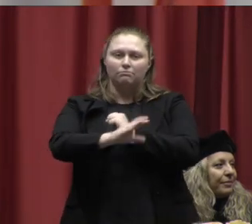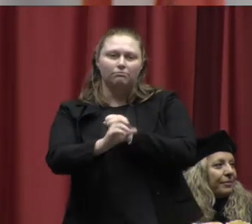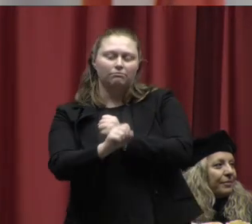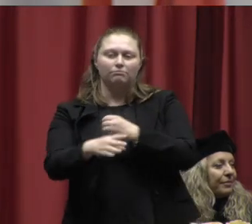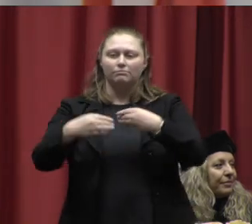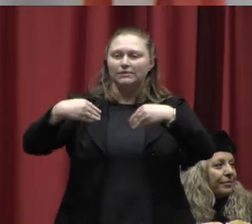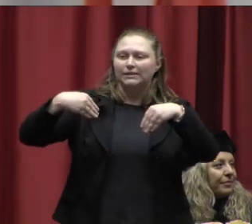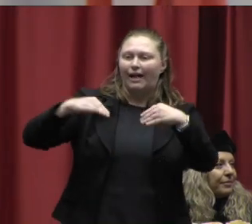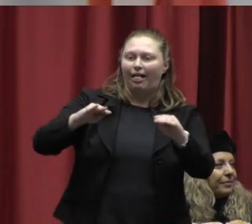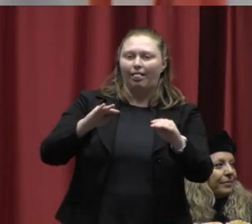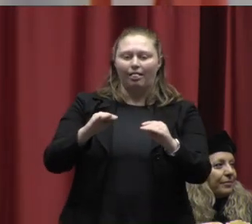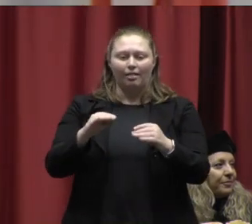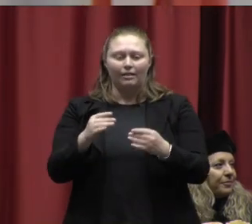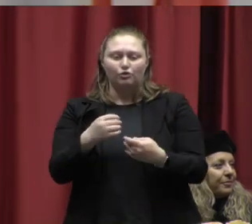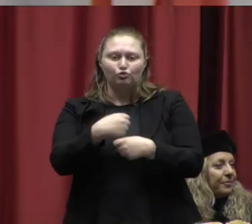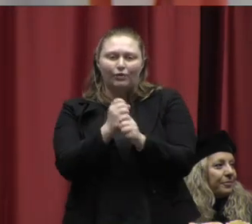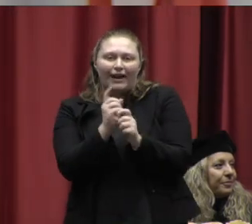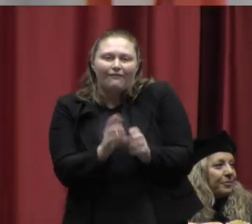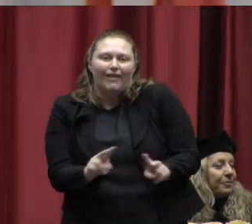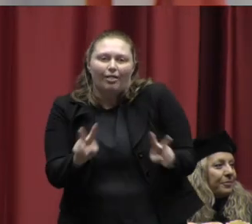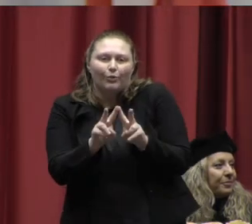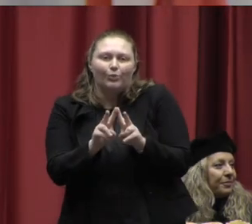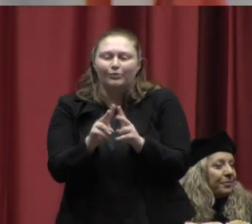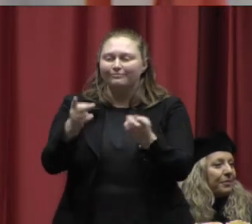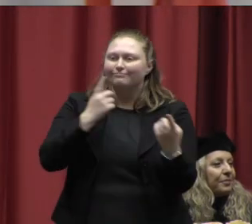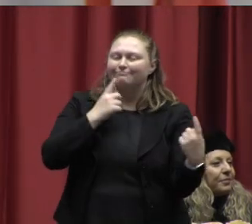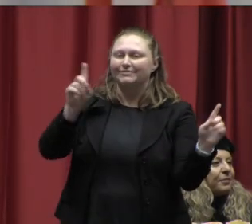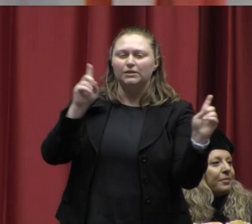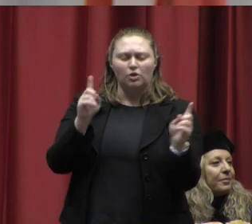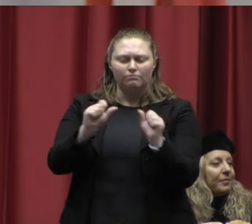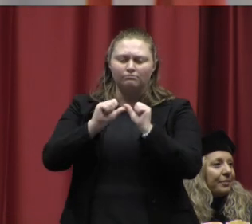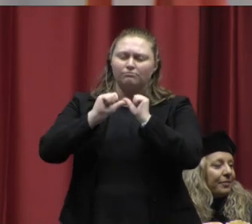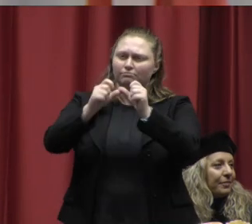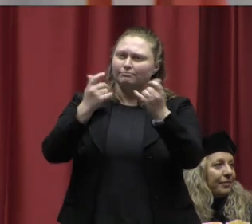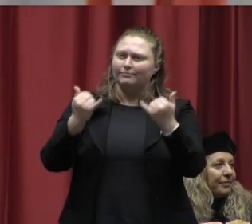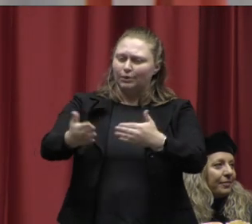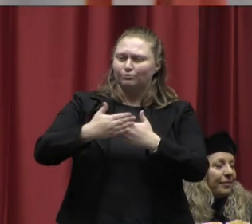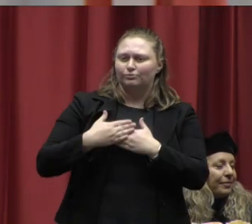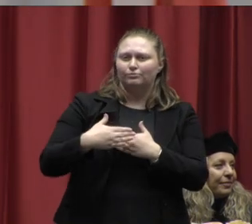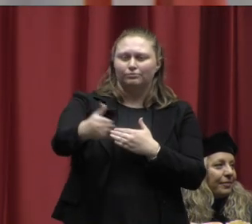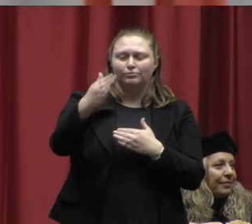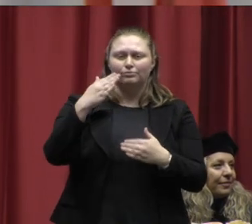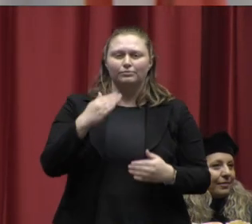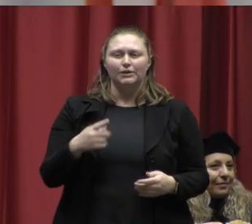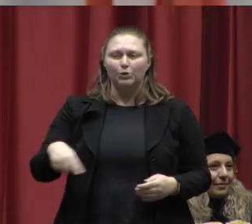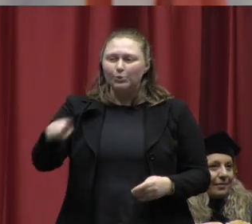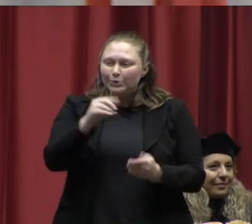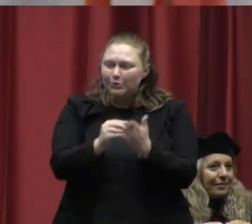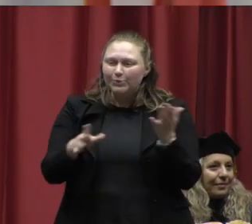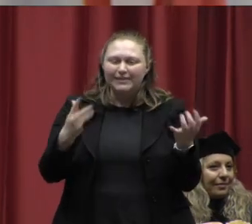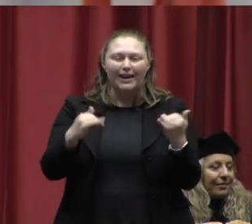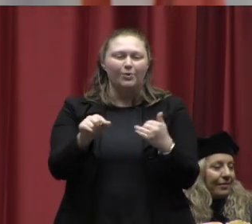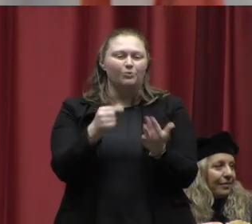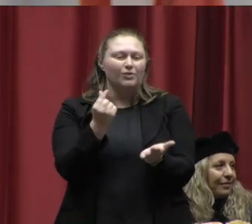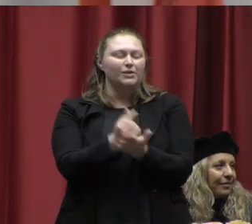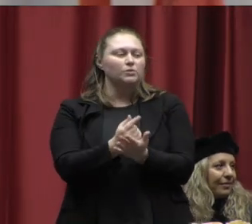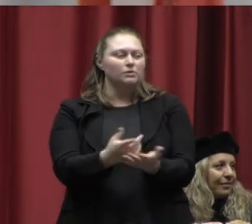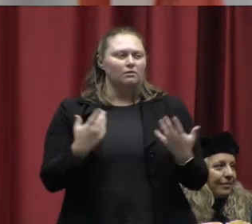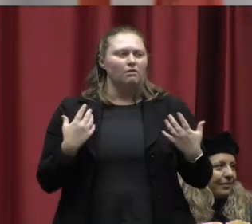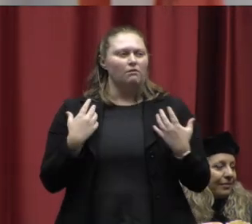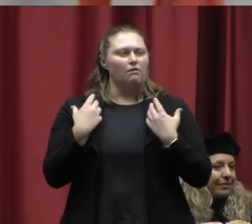value, and to excel. So go forth, Anderson student, as you graduate, with